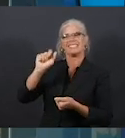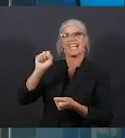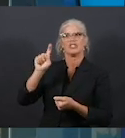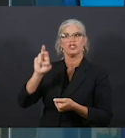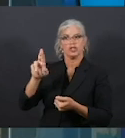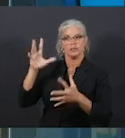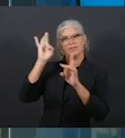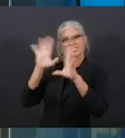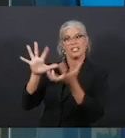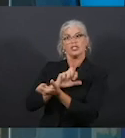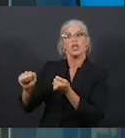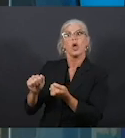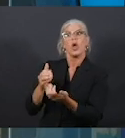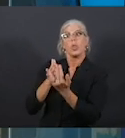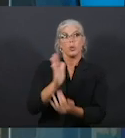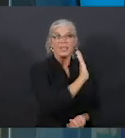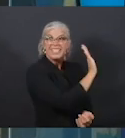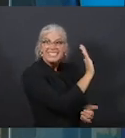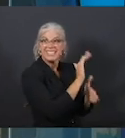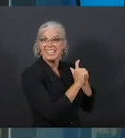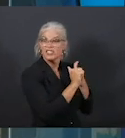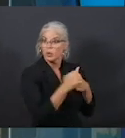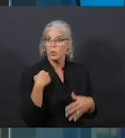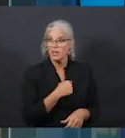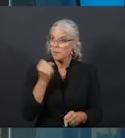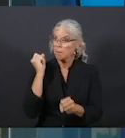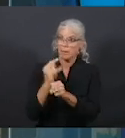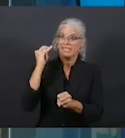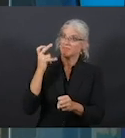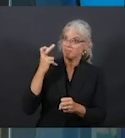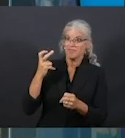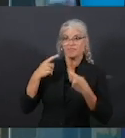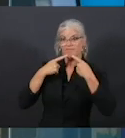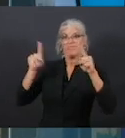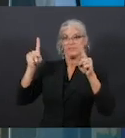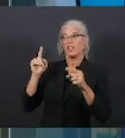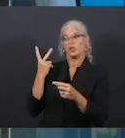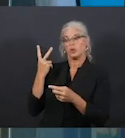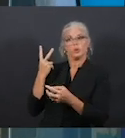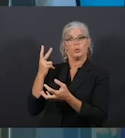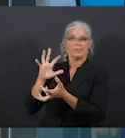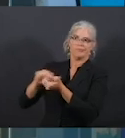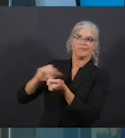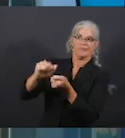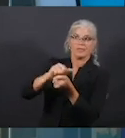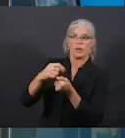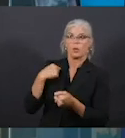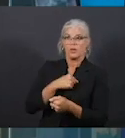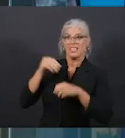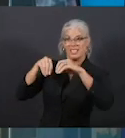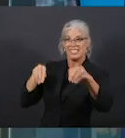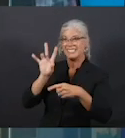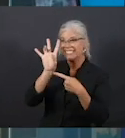leadership. We have done that. So over the last 2 disasters, we have been able to get 7 miles of this flood control system. We